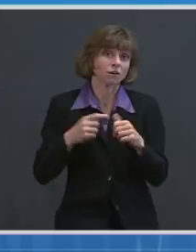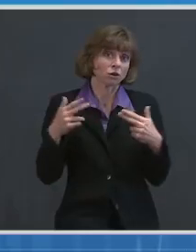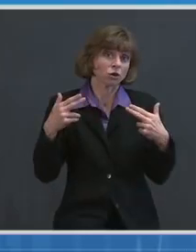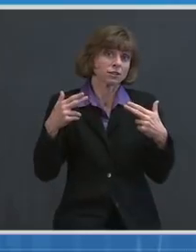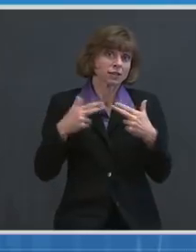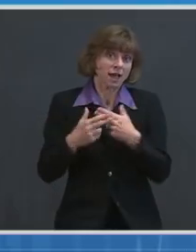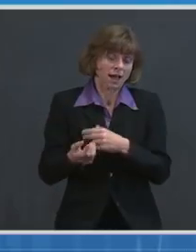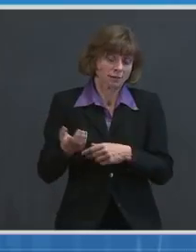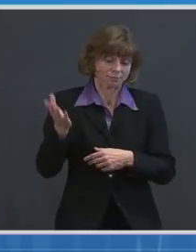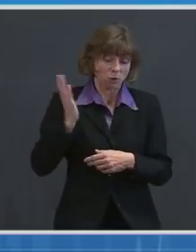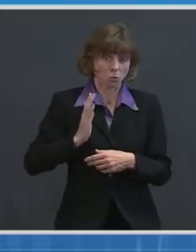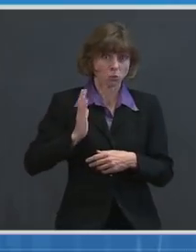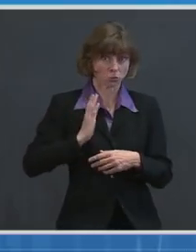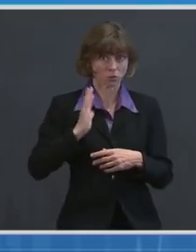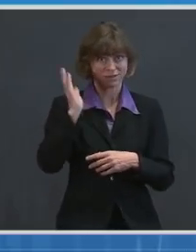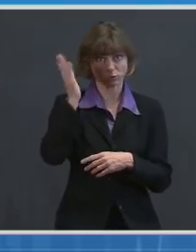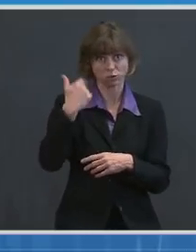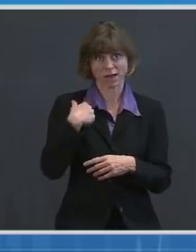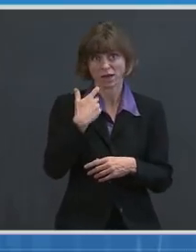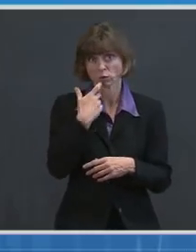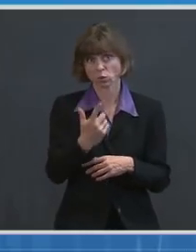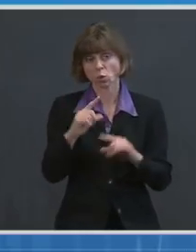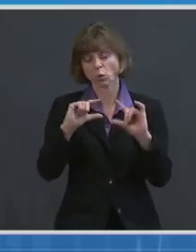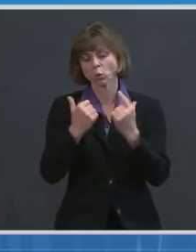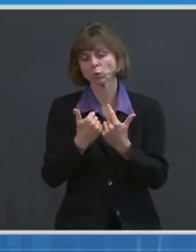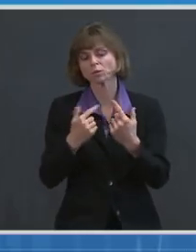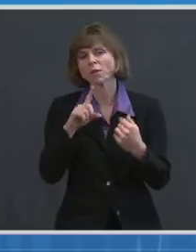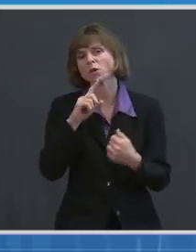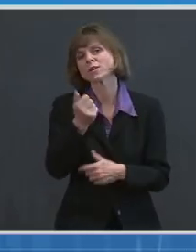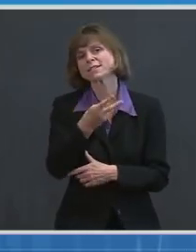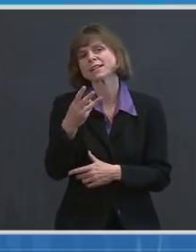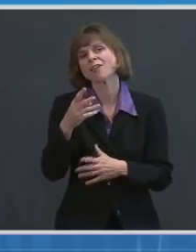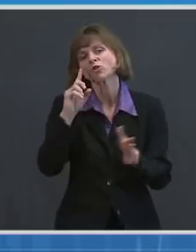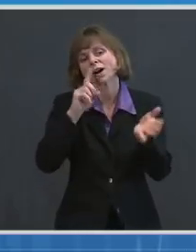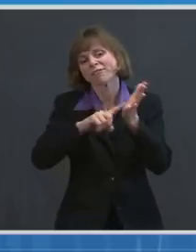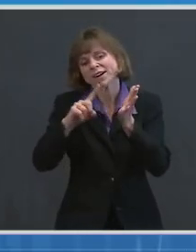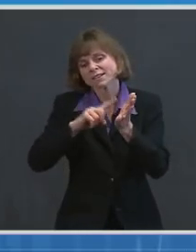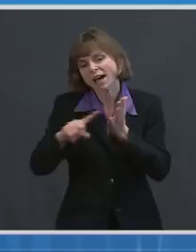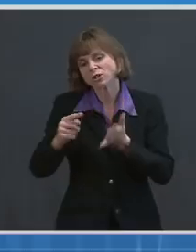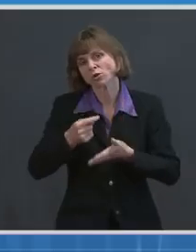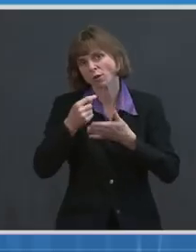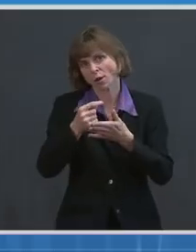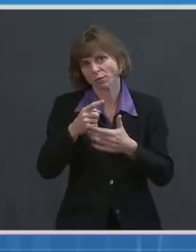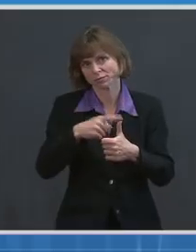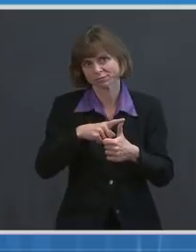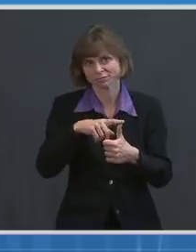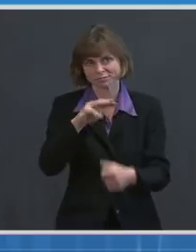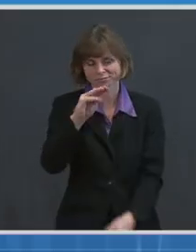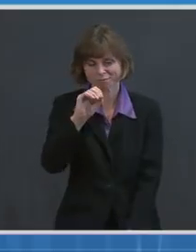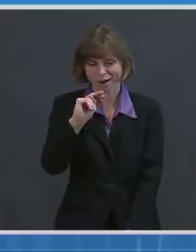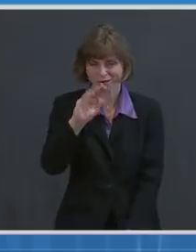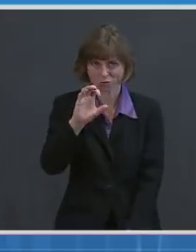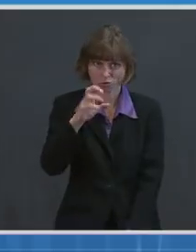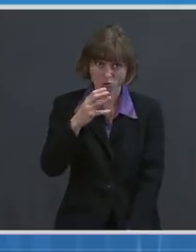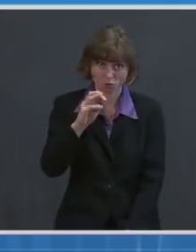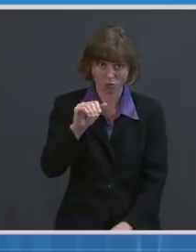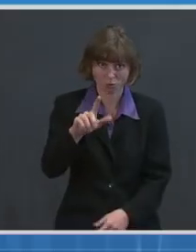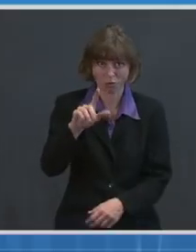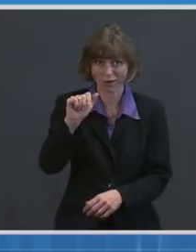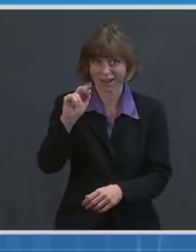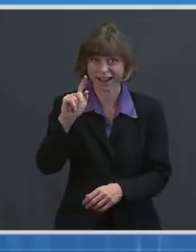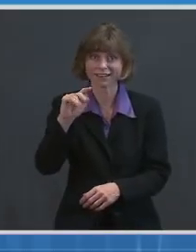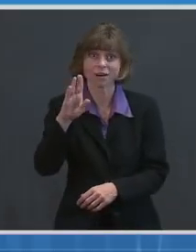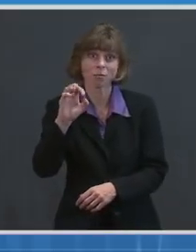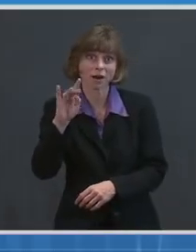had mentioned to the group that there were a number of investigational therapeutics, including monoclonal antibodies, convalescent